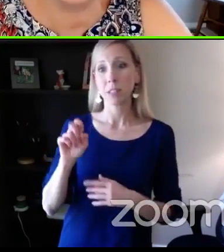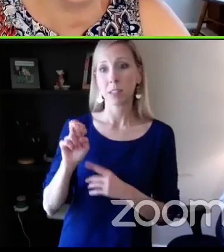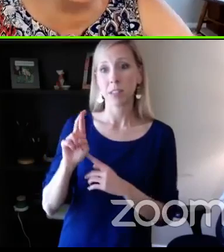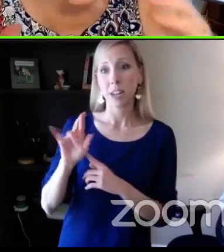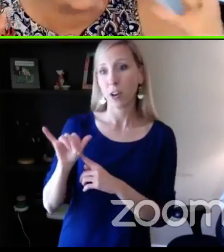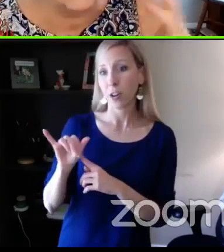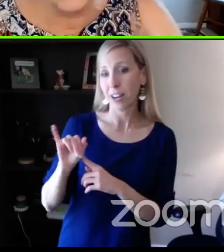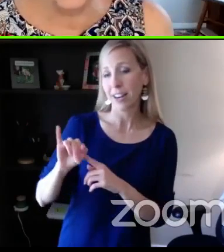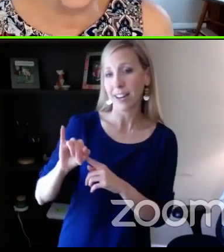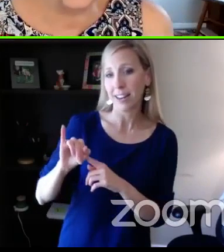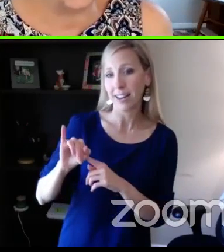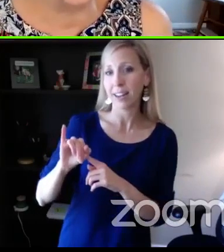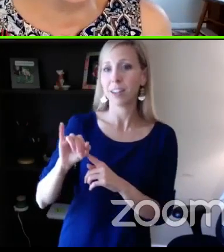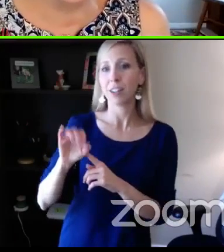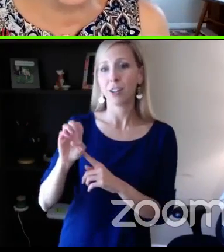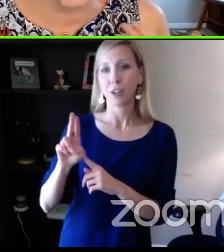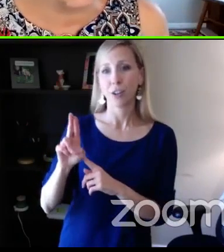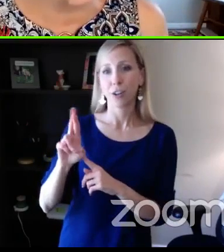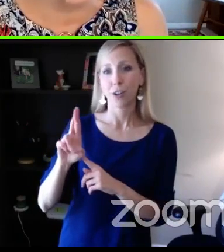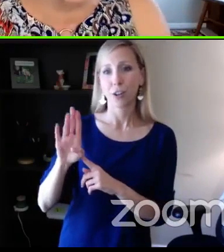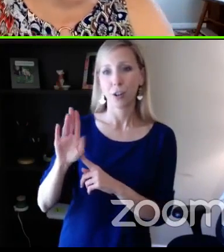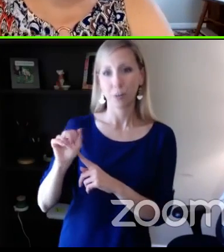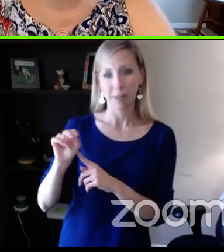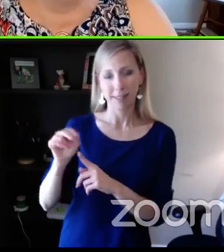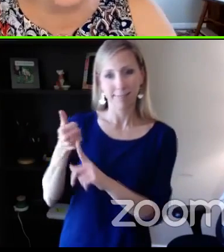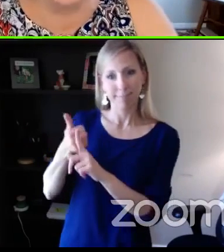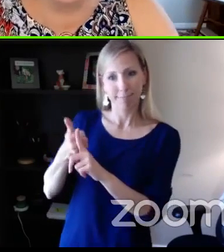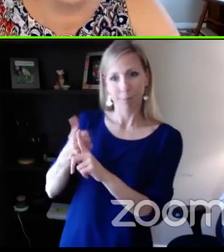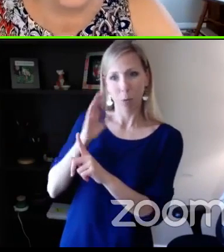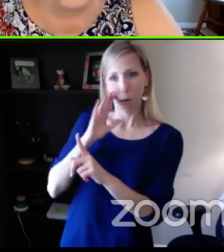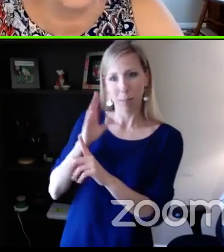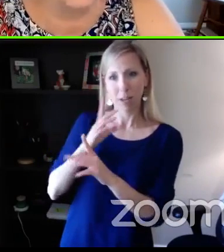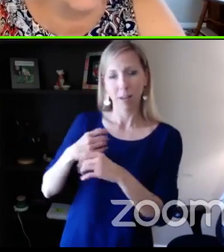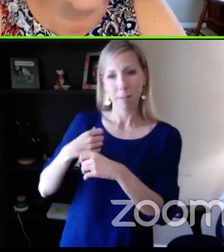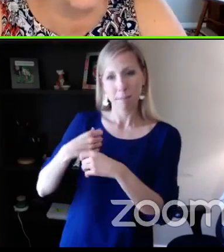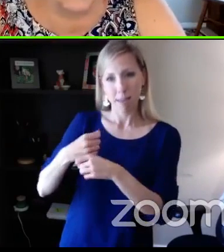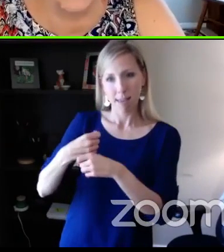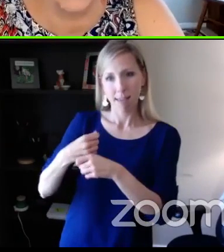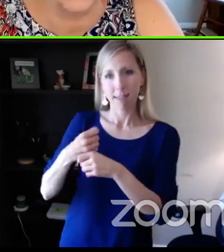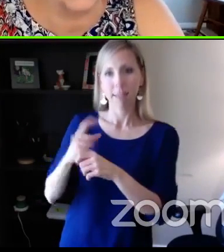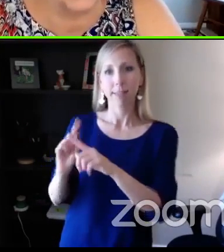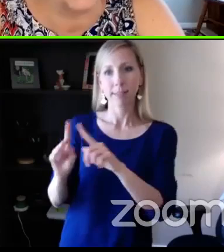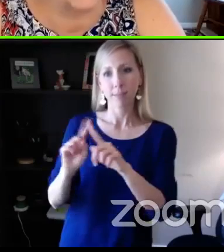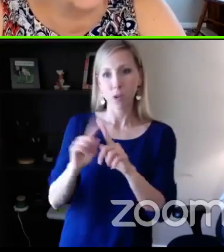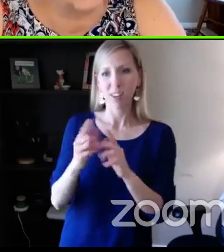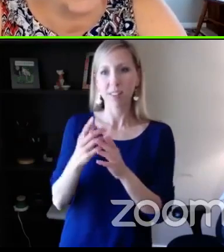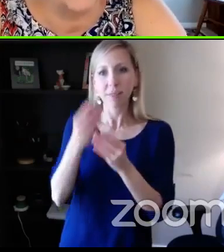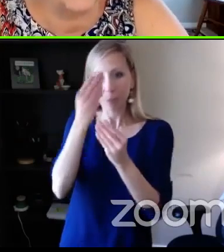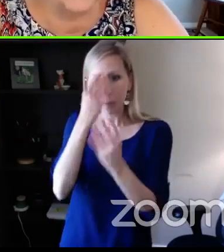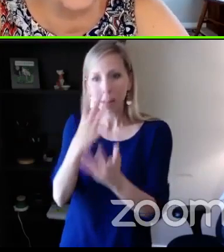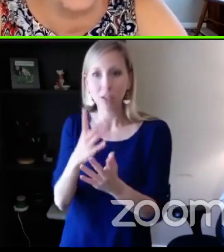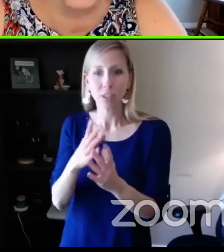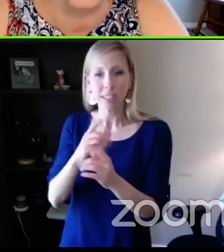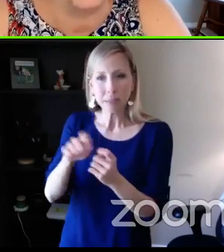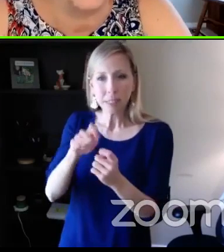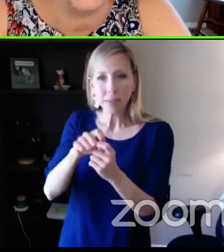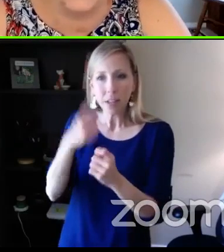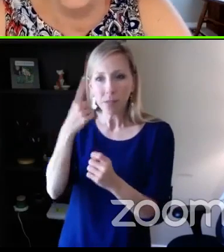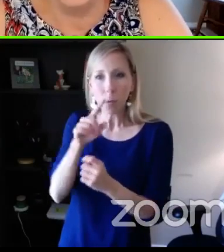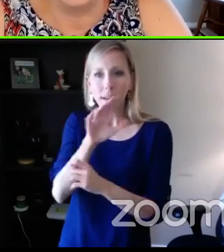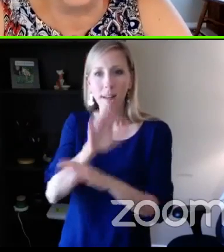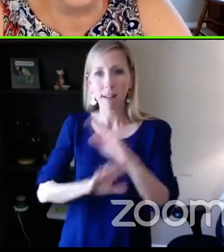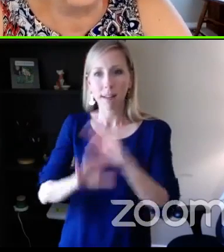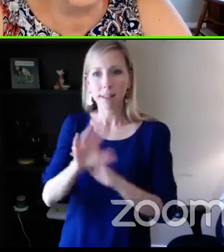collaboration with us, who will be preparing information specifically for the Hands and Voices chapters to share down the line with their family